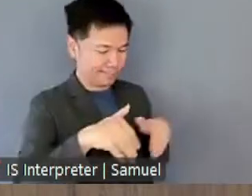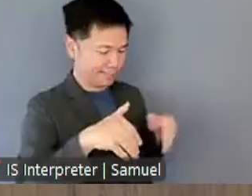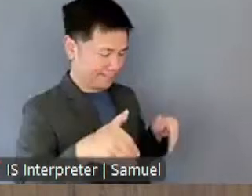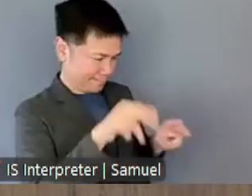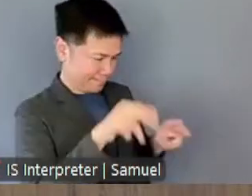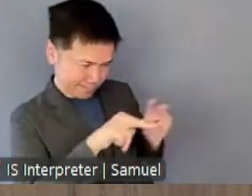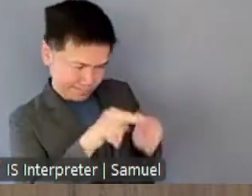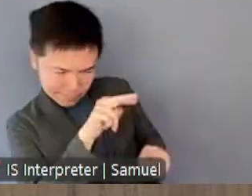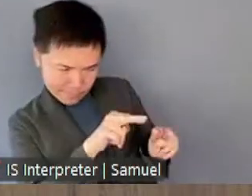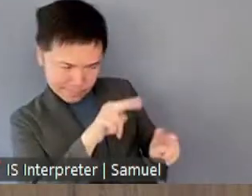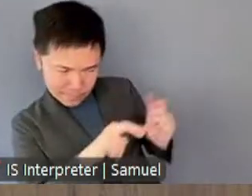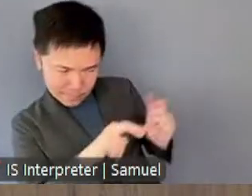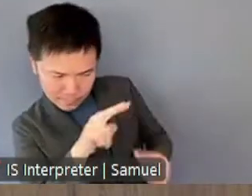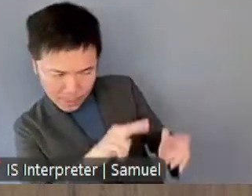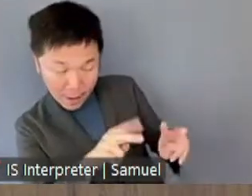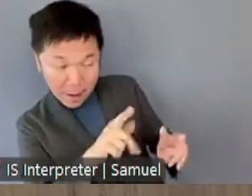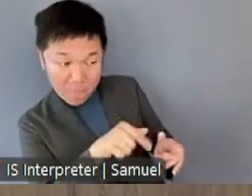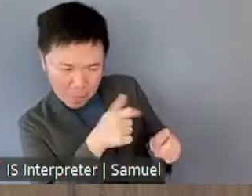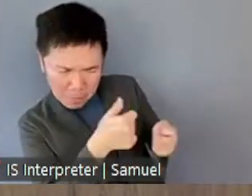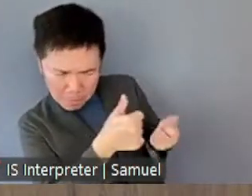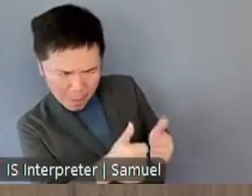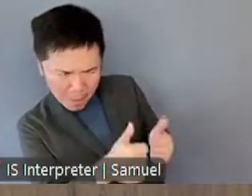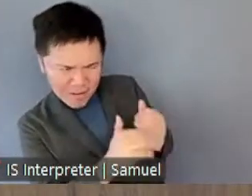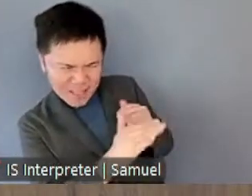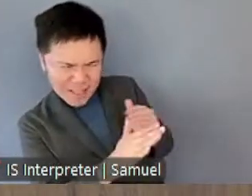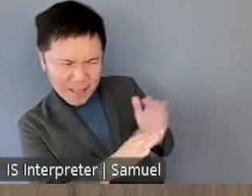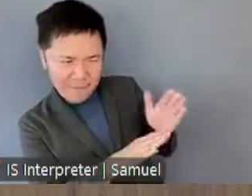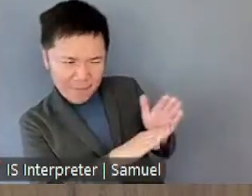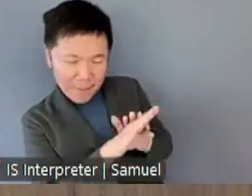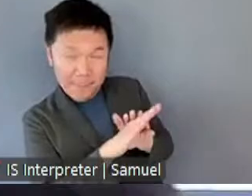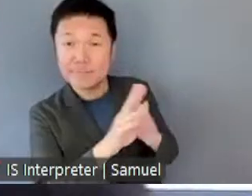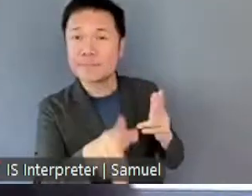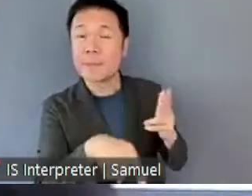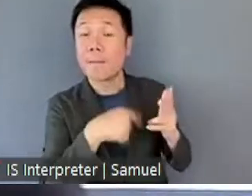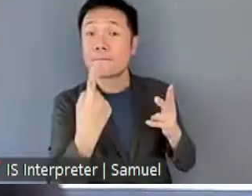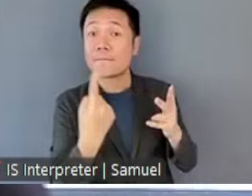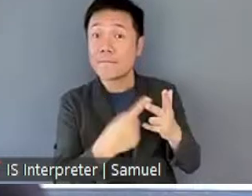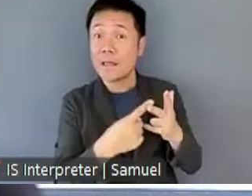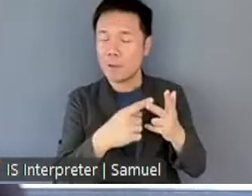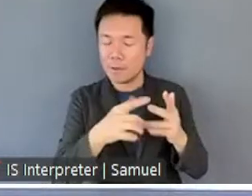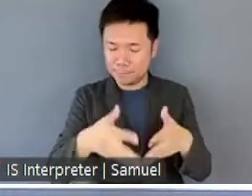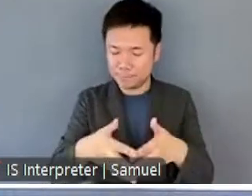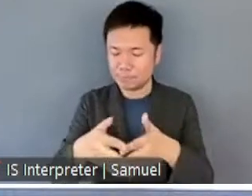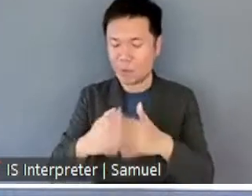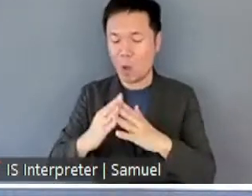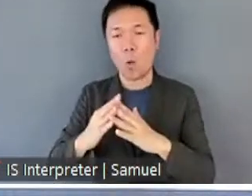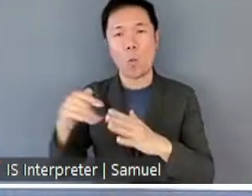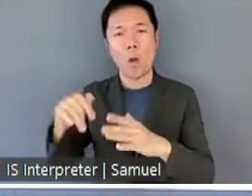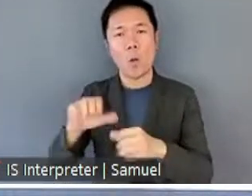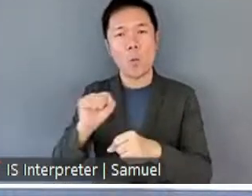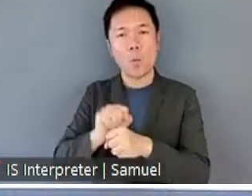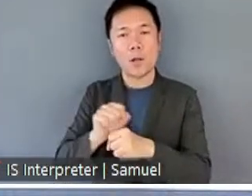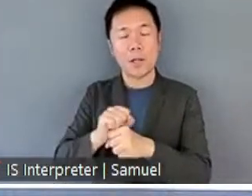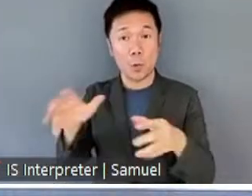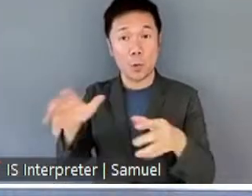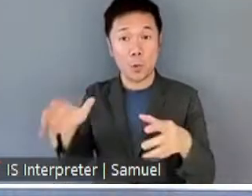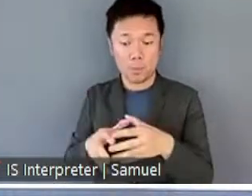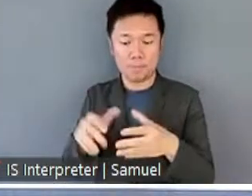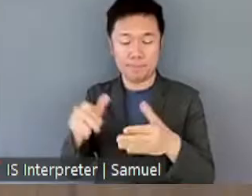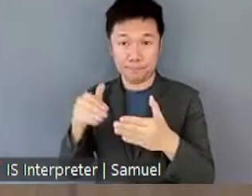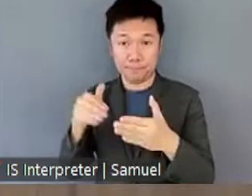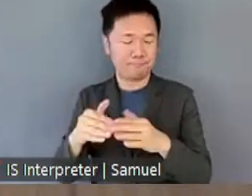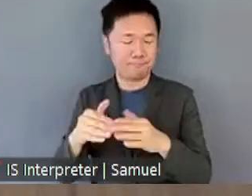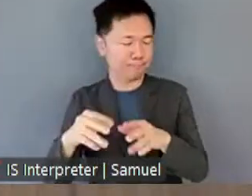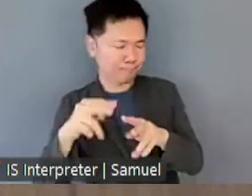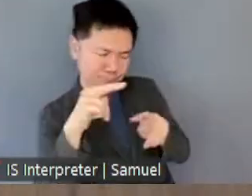Solutions Center for Sustainable Development and establishment of an ad hoc working group to review the outcome of the study